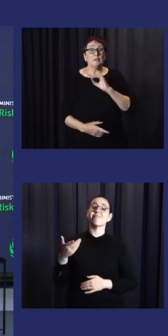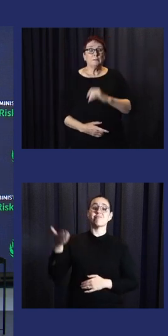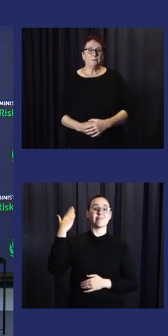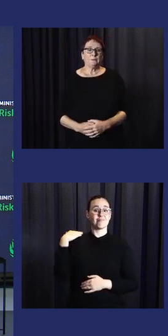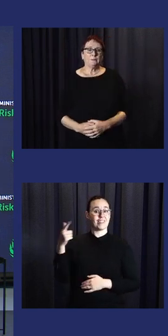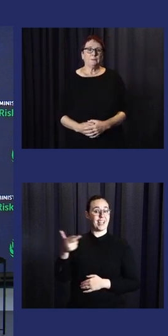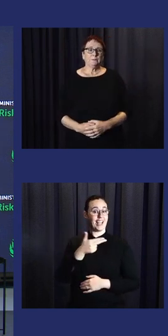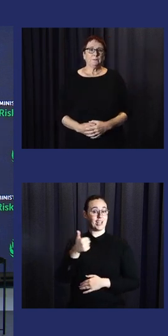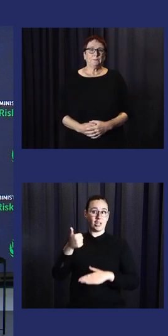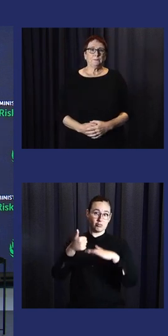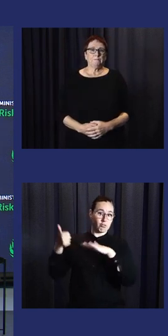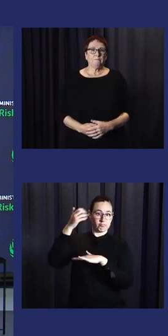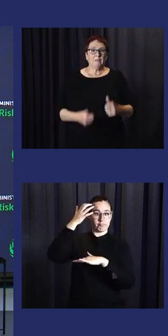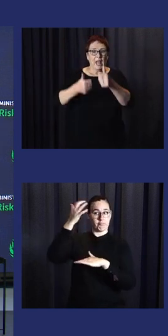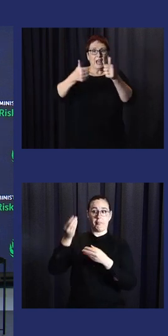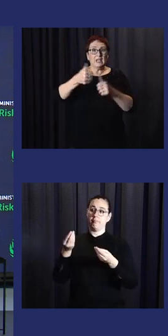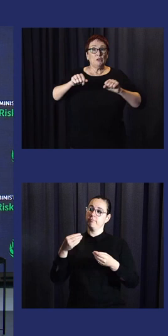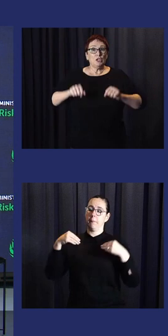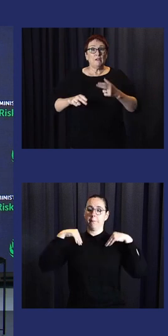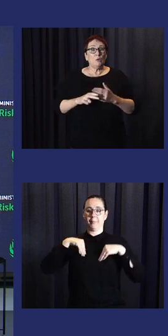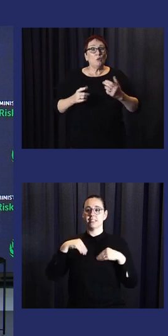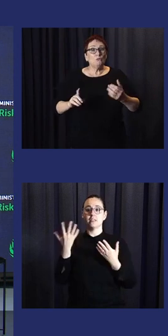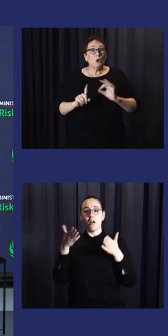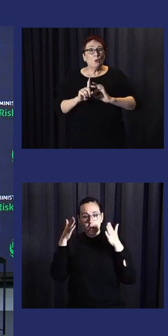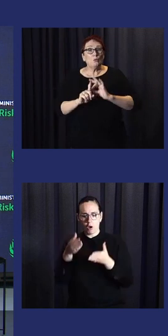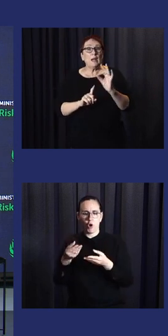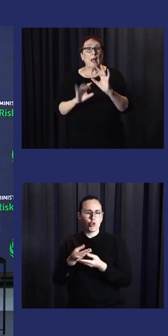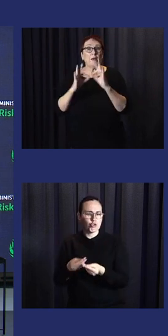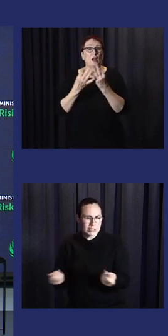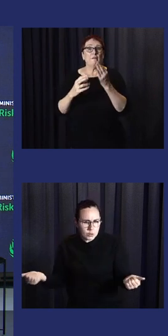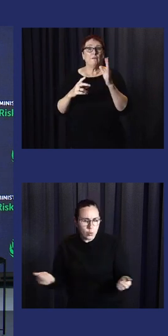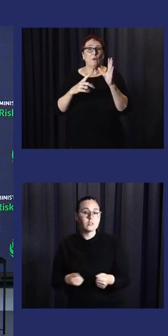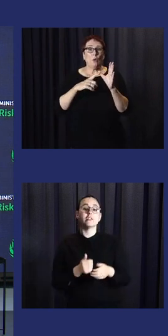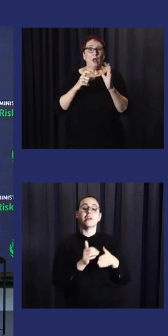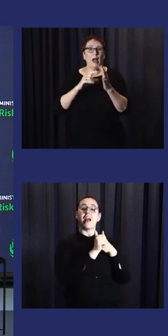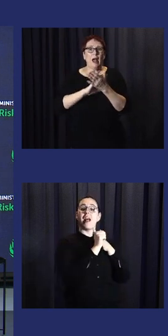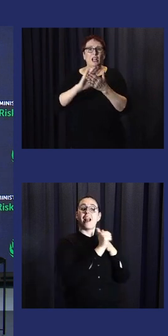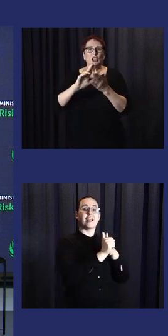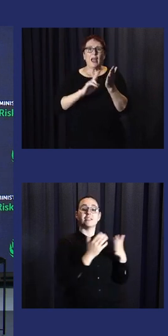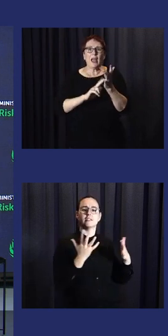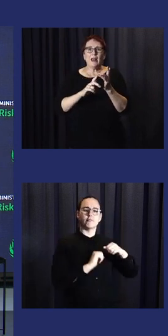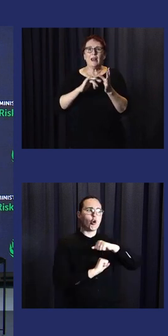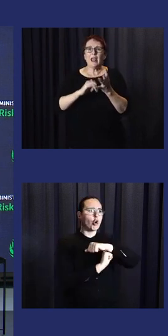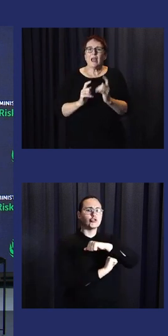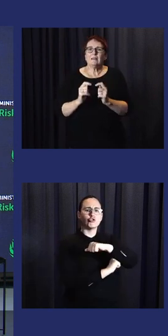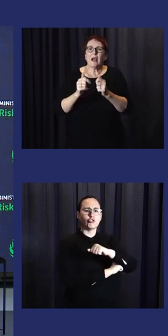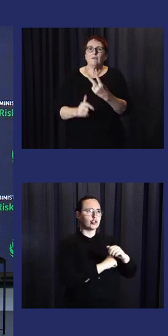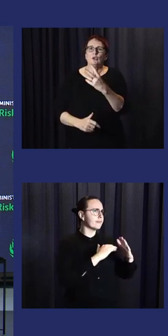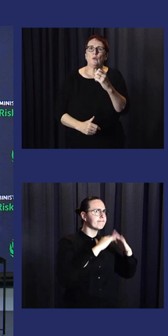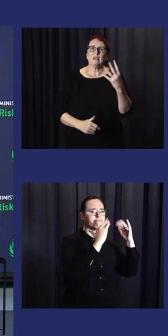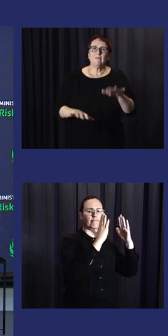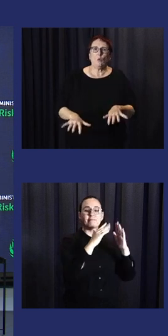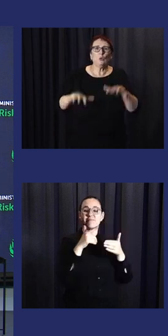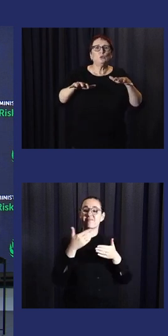Resources and was Deputy Chairman of the Rehabilitation and Reconstruction Agency for Aceh and Nias following the 2004